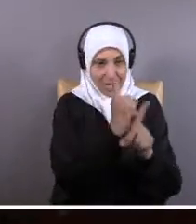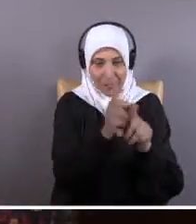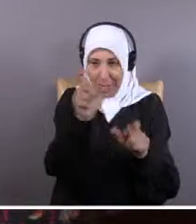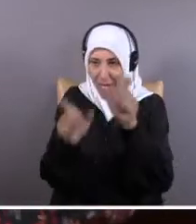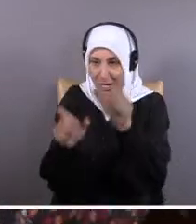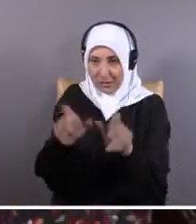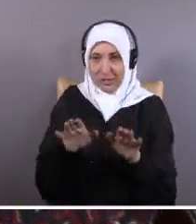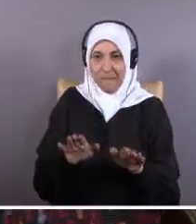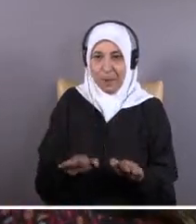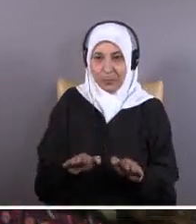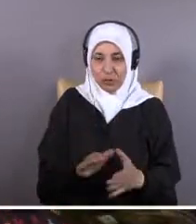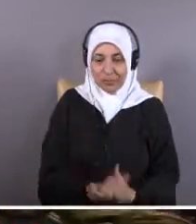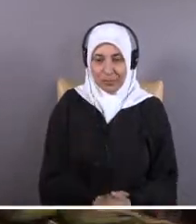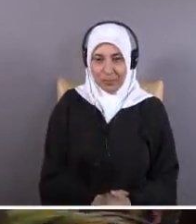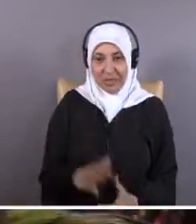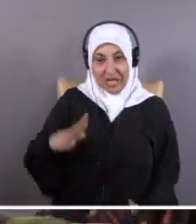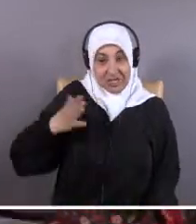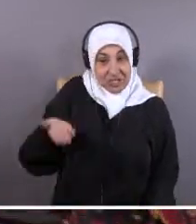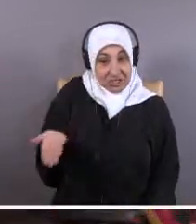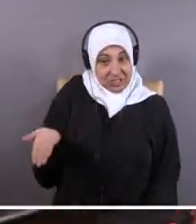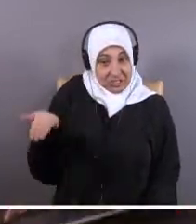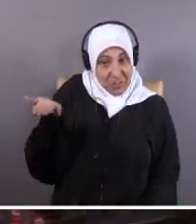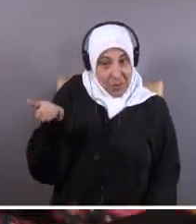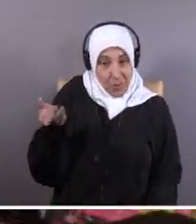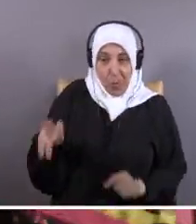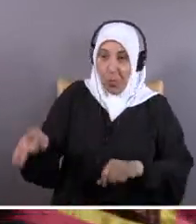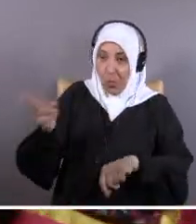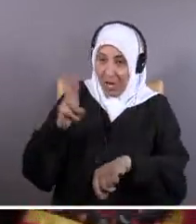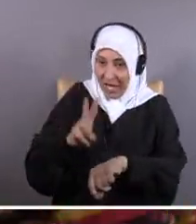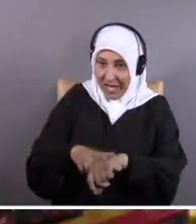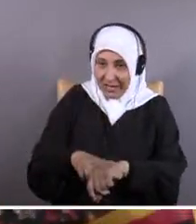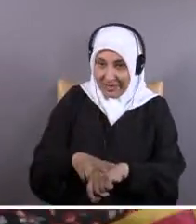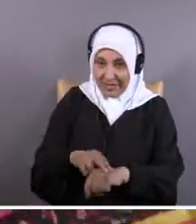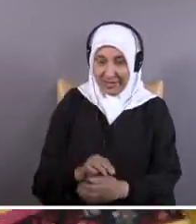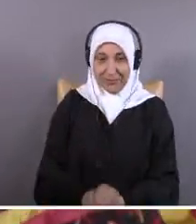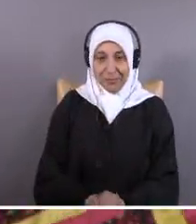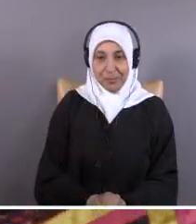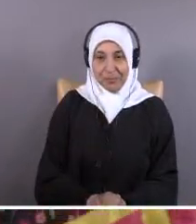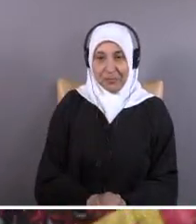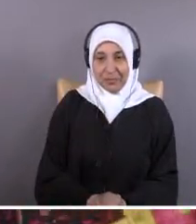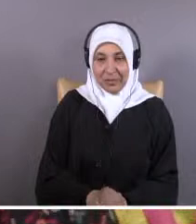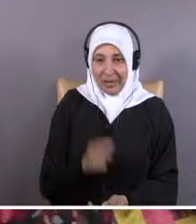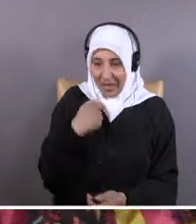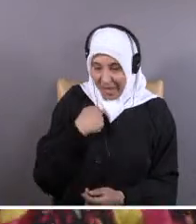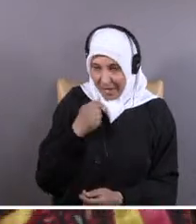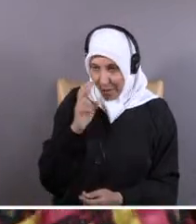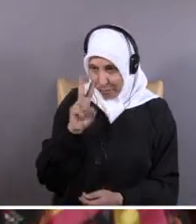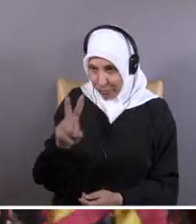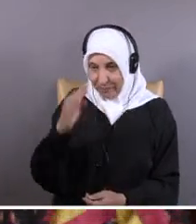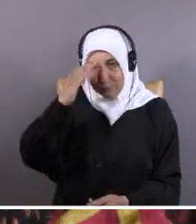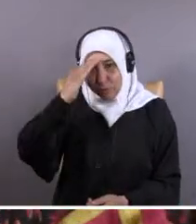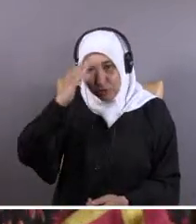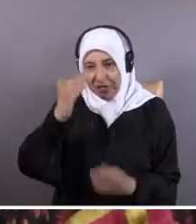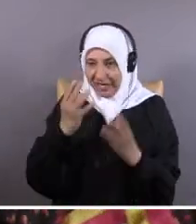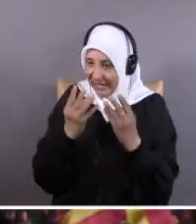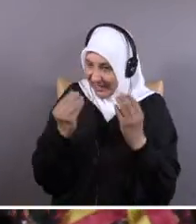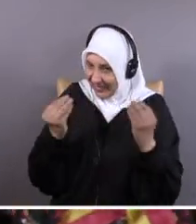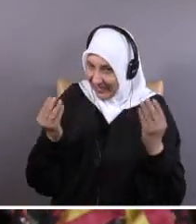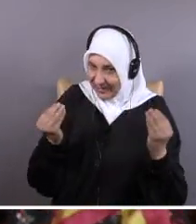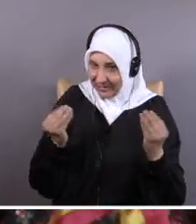Your Highness, Excellency, I'm thankful in your presence.